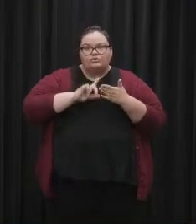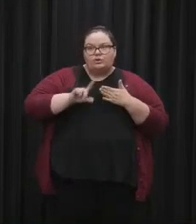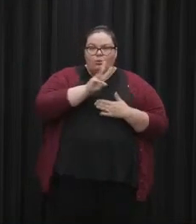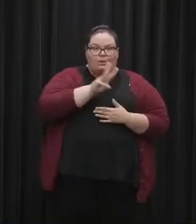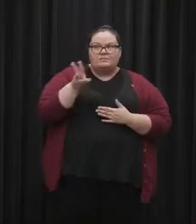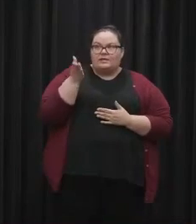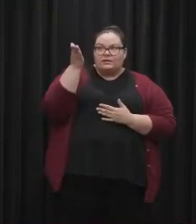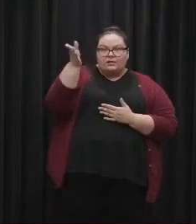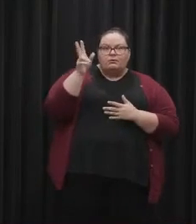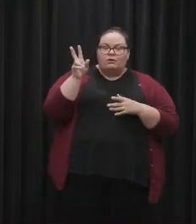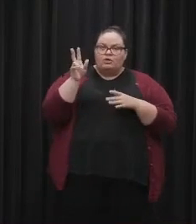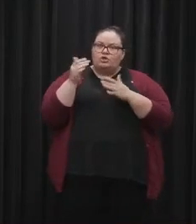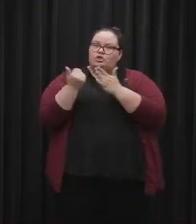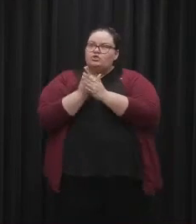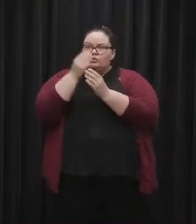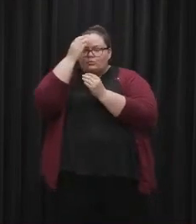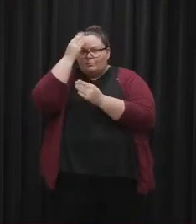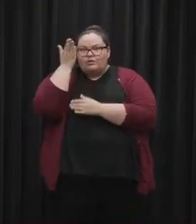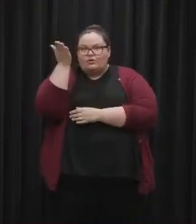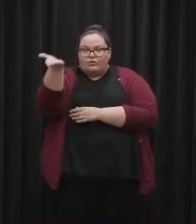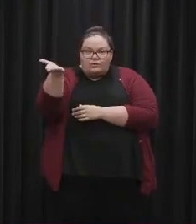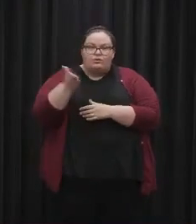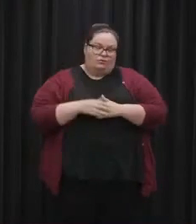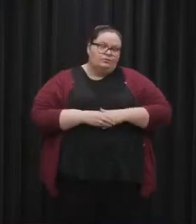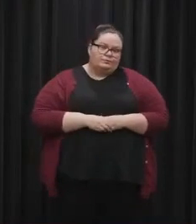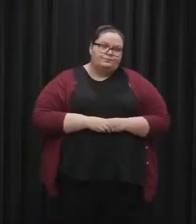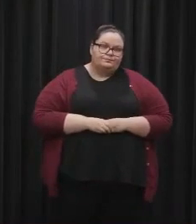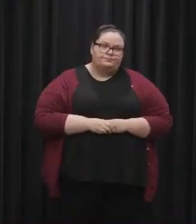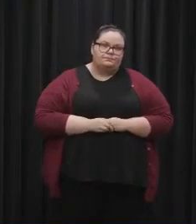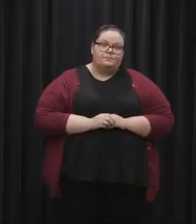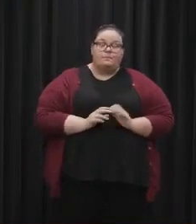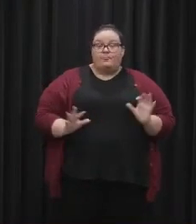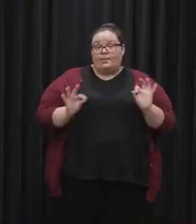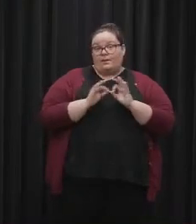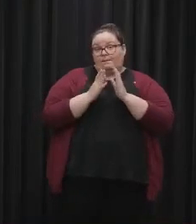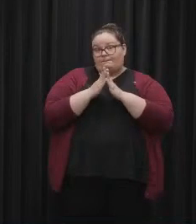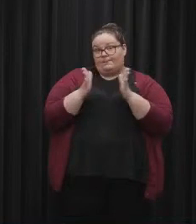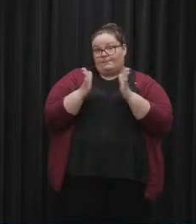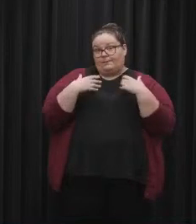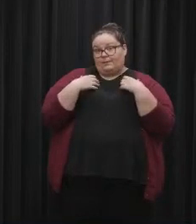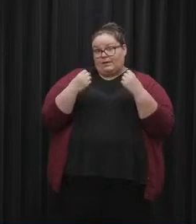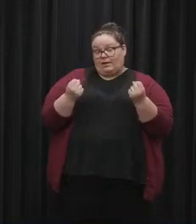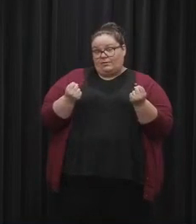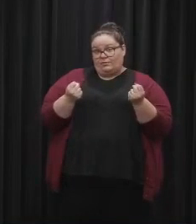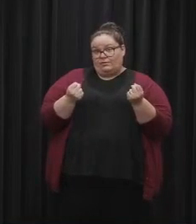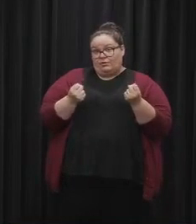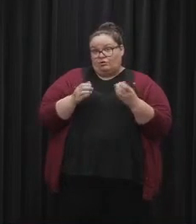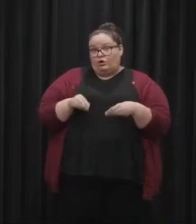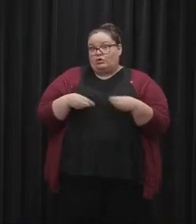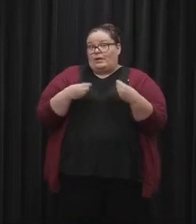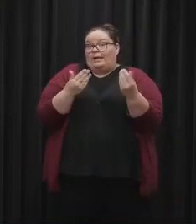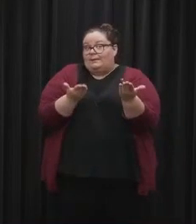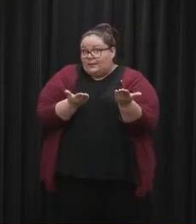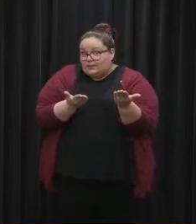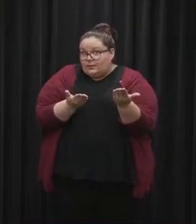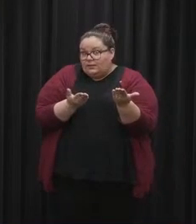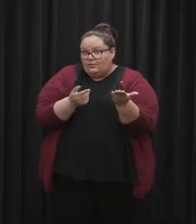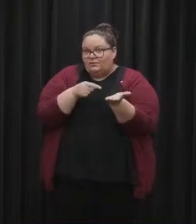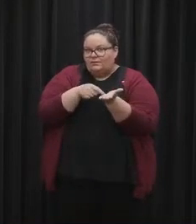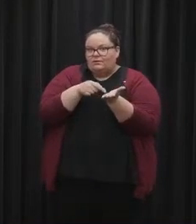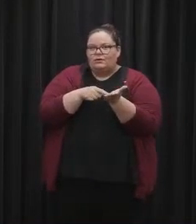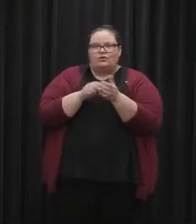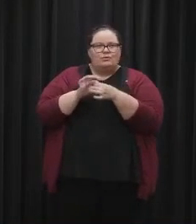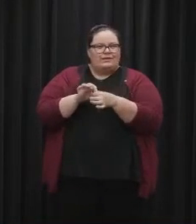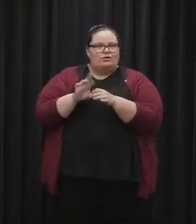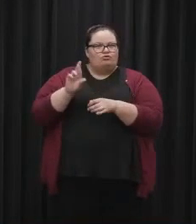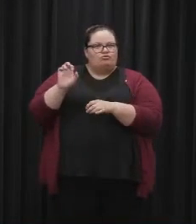that information very closely. And I do want you to know that, again, when public health makes a public health recommendation, it is based on a